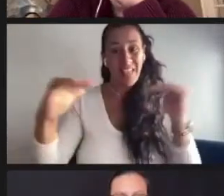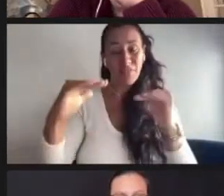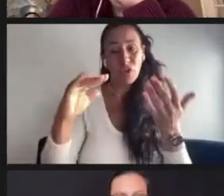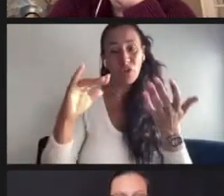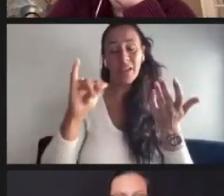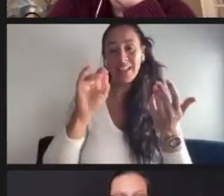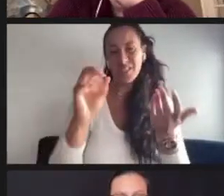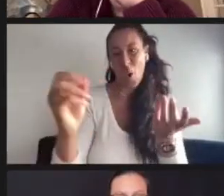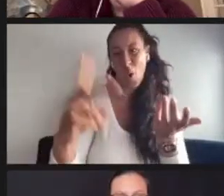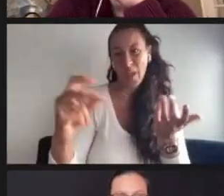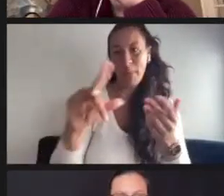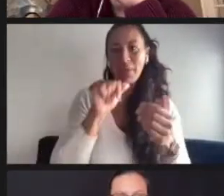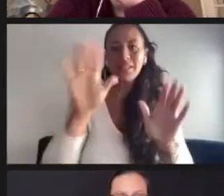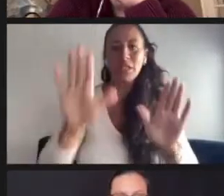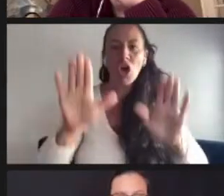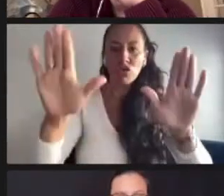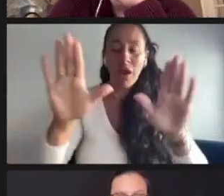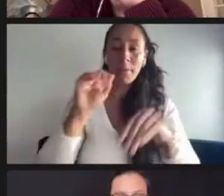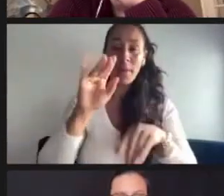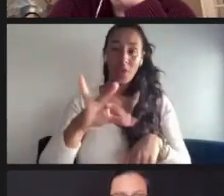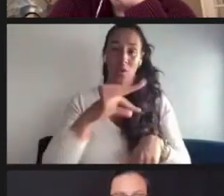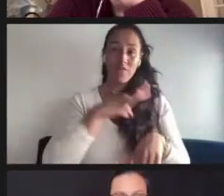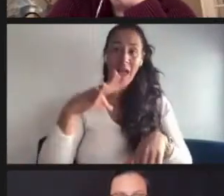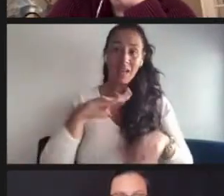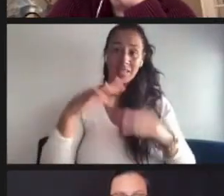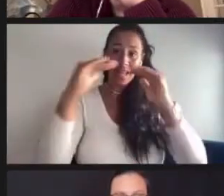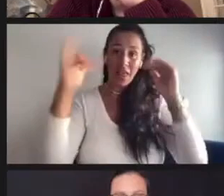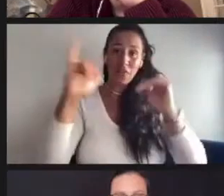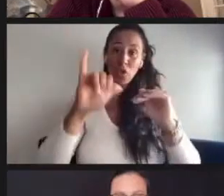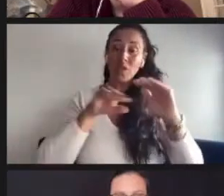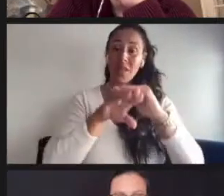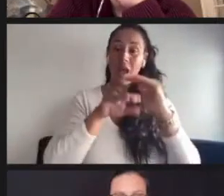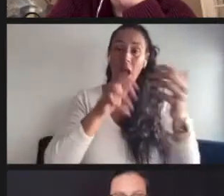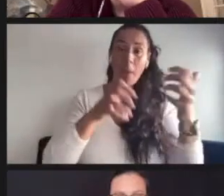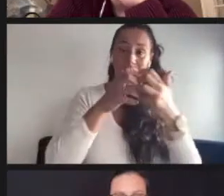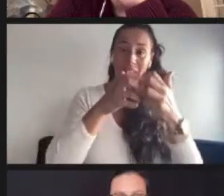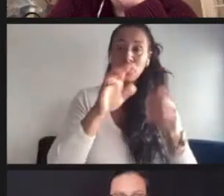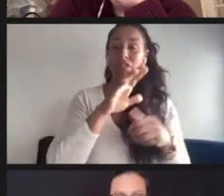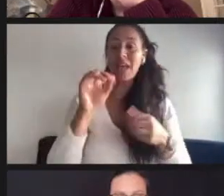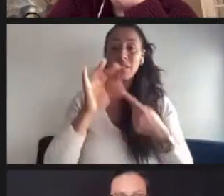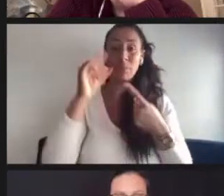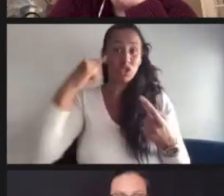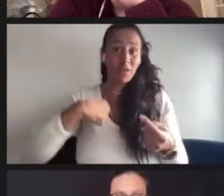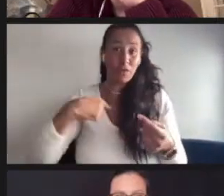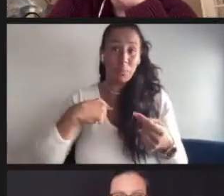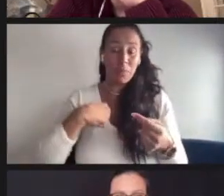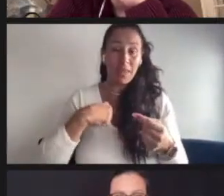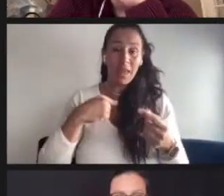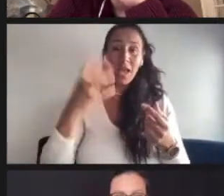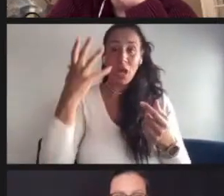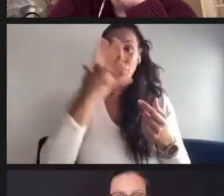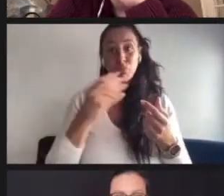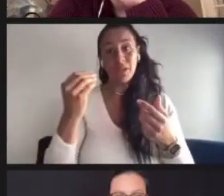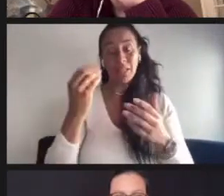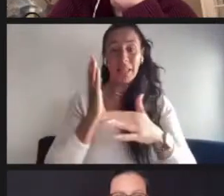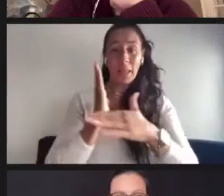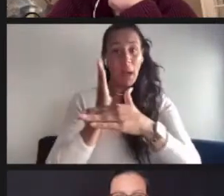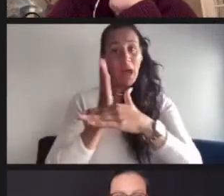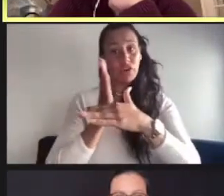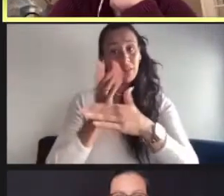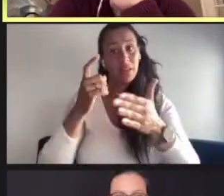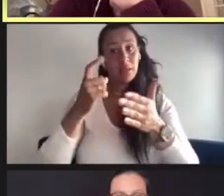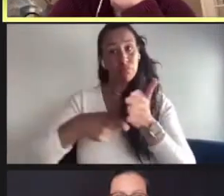great, but then to the faculty level, those accommodations, and especially like for me, there's pretty modestly priced, but there's technology that I